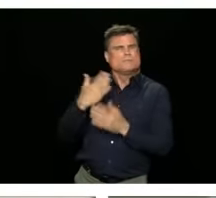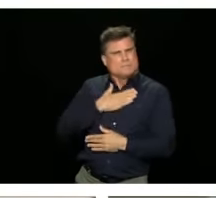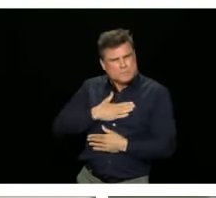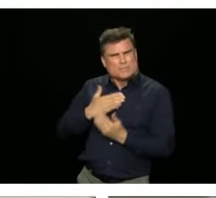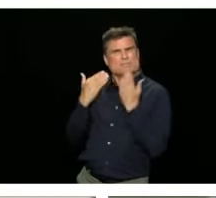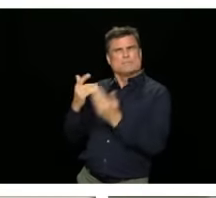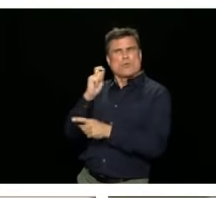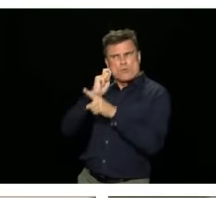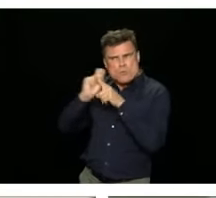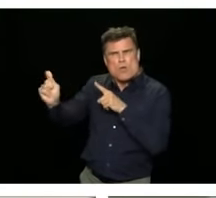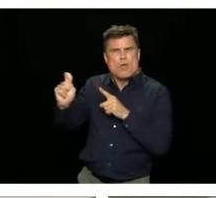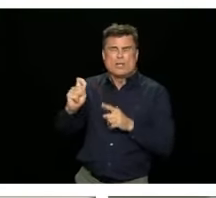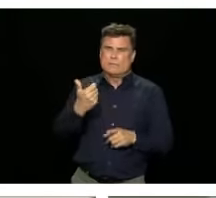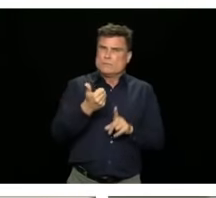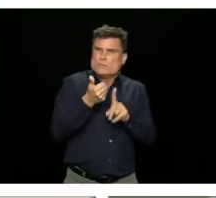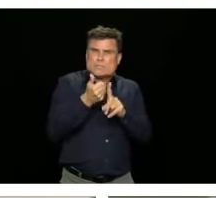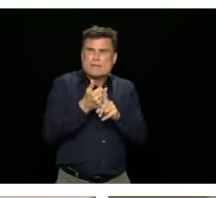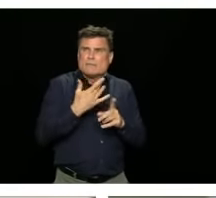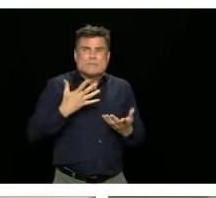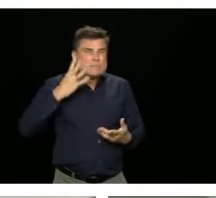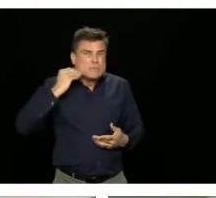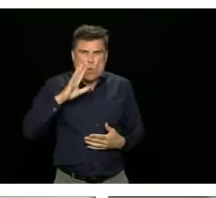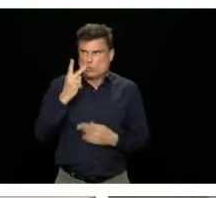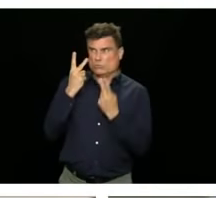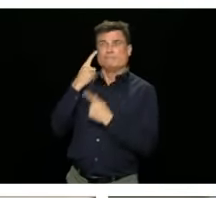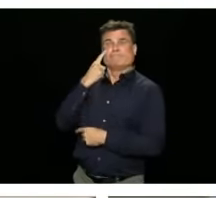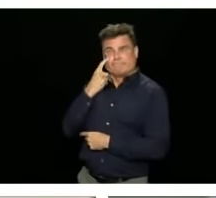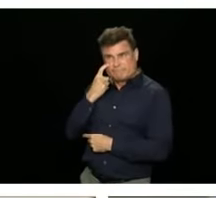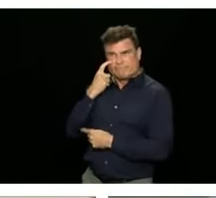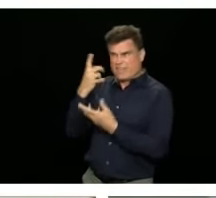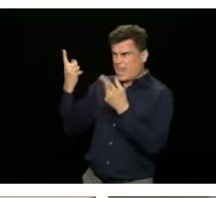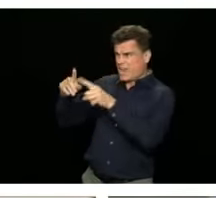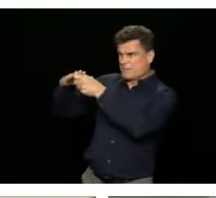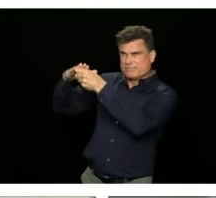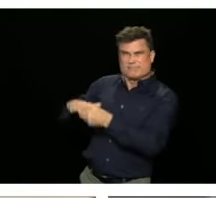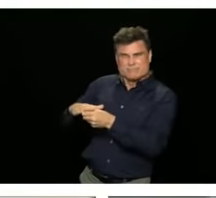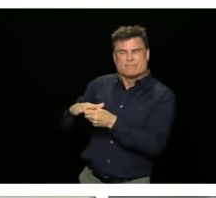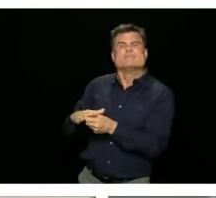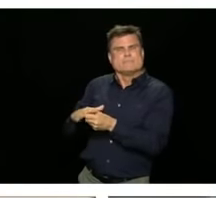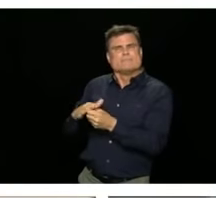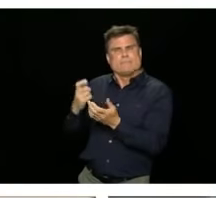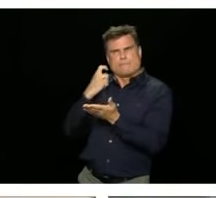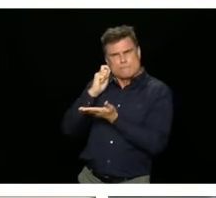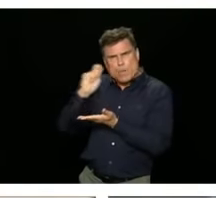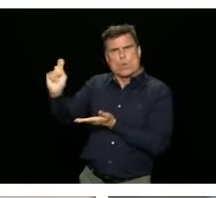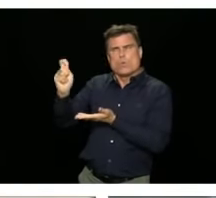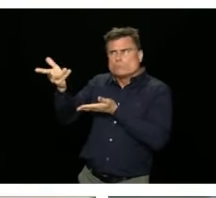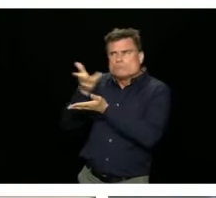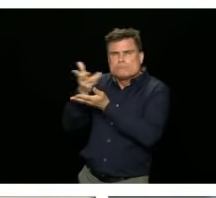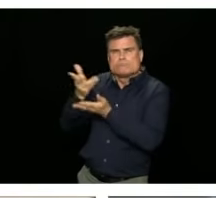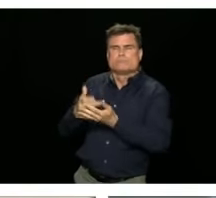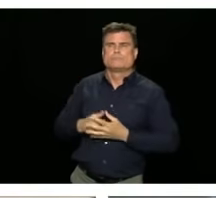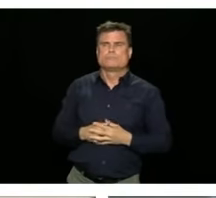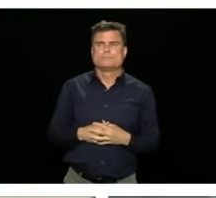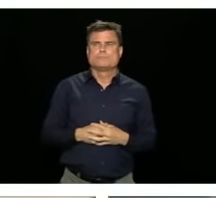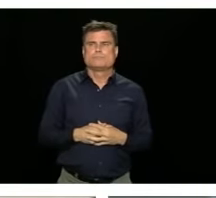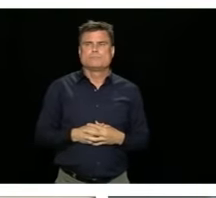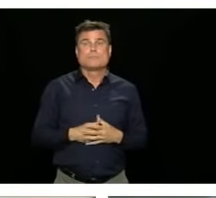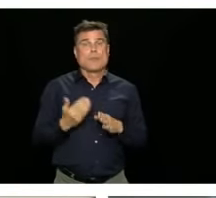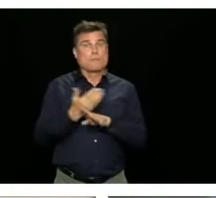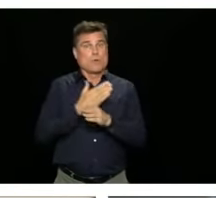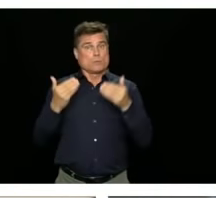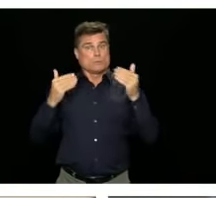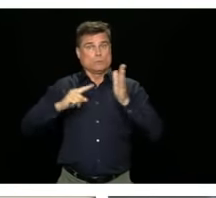services. So before we begin, I want to give a quick overview of the next hour of our virtual town